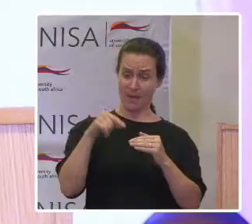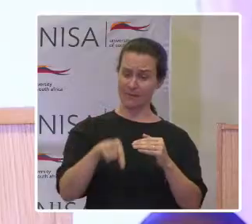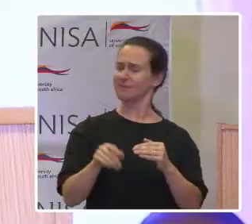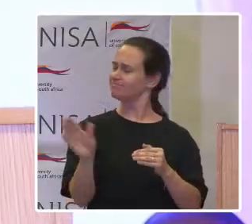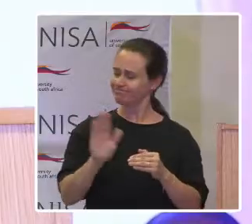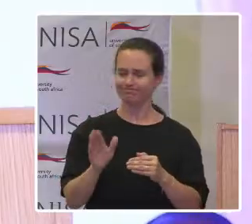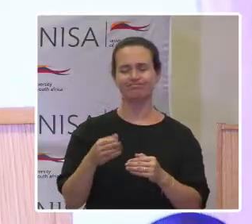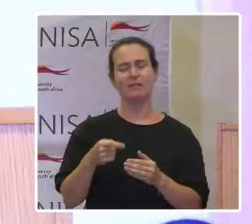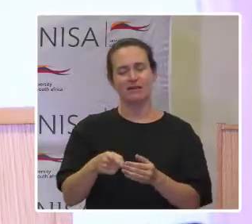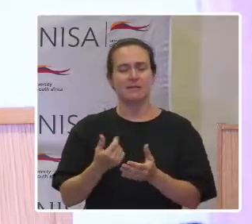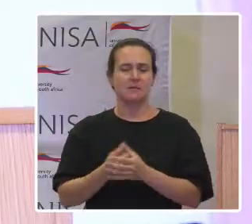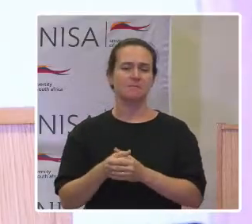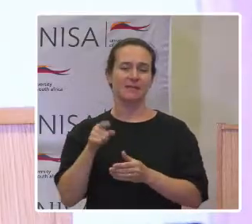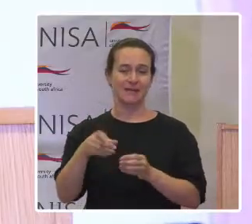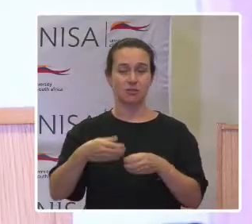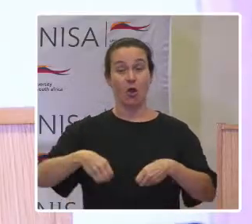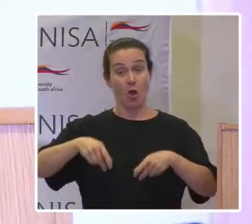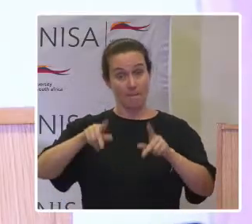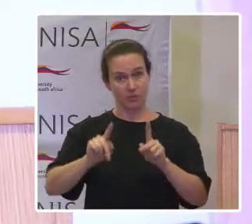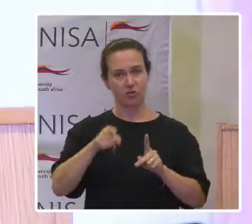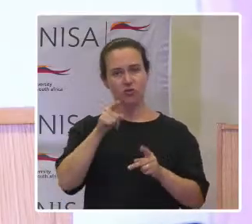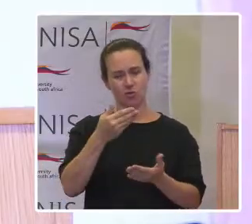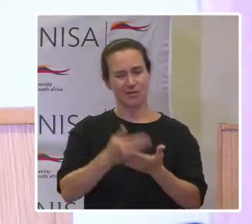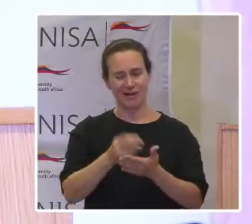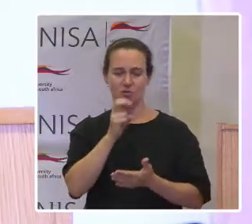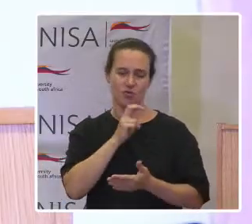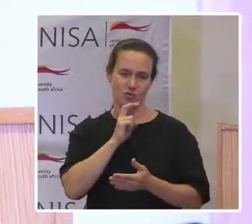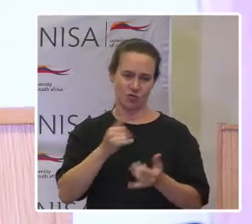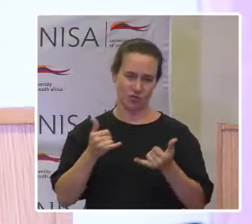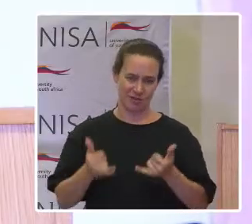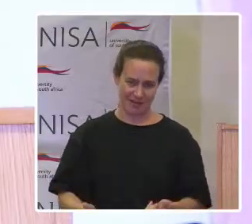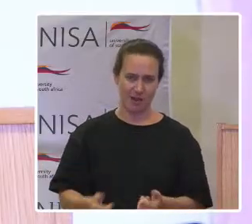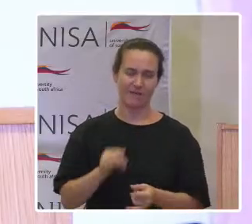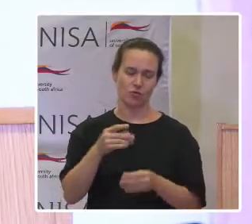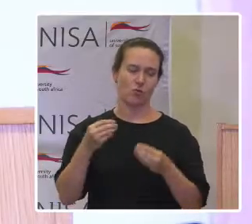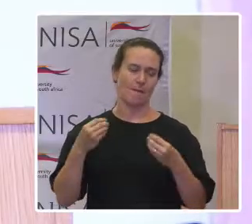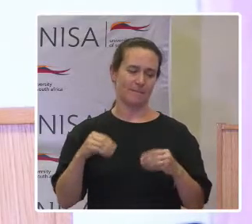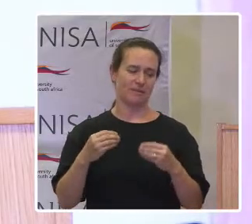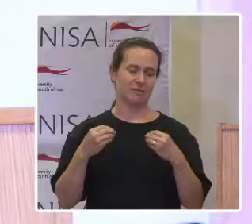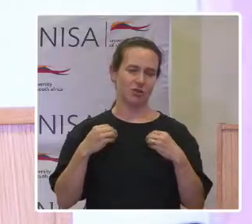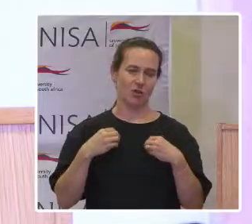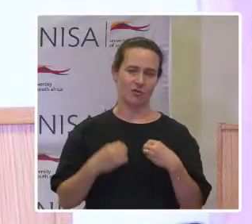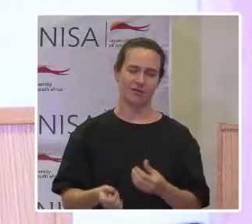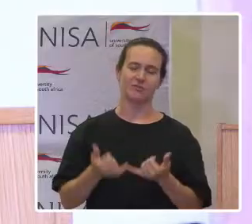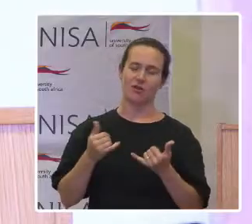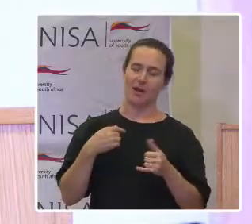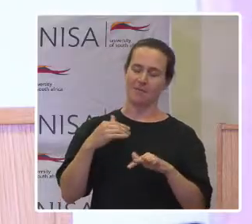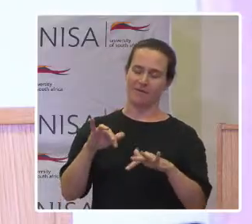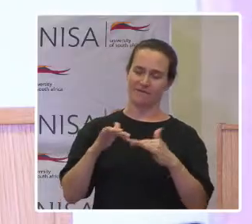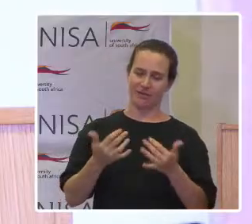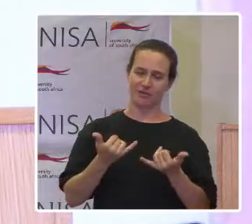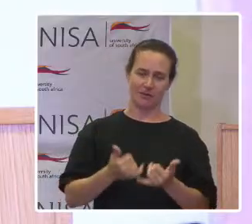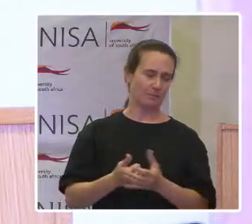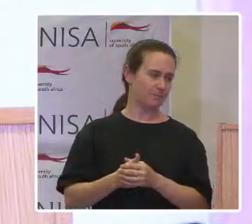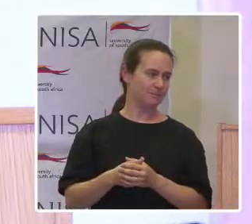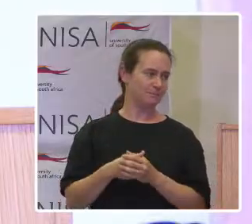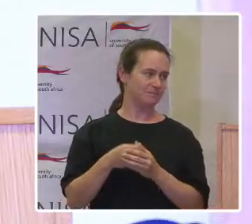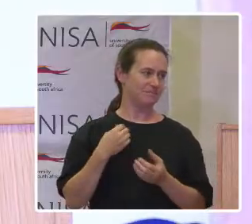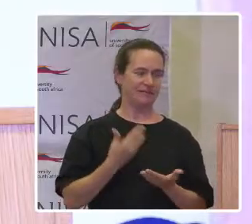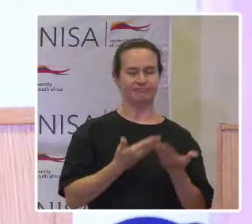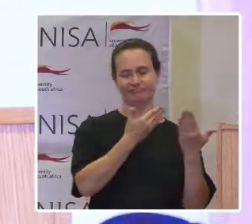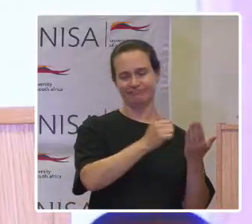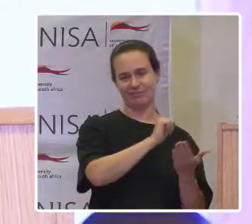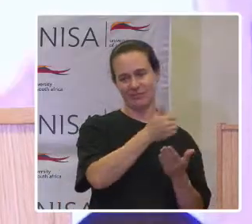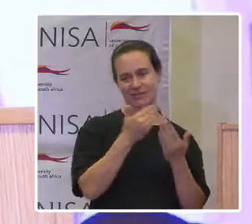but these are the opportunities that you can leverage on as an entrepreneur. I will leave this to other colleagues of